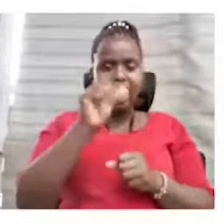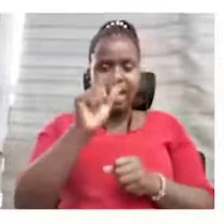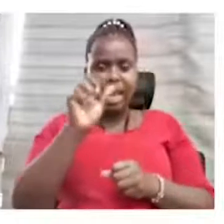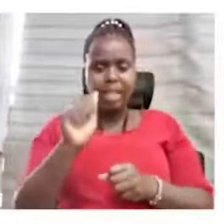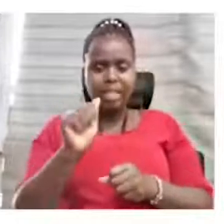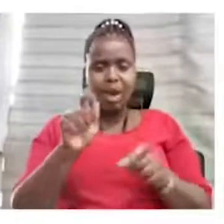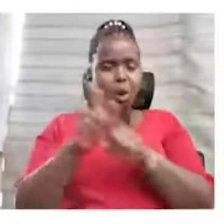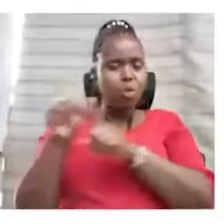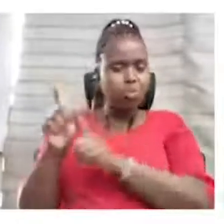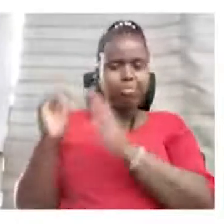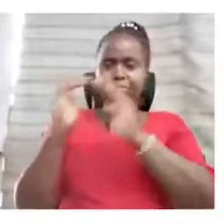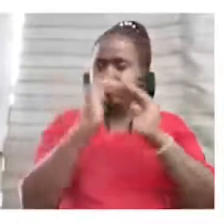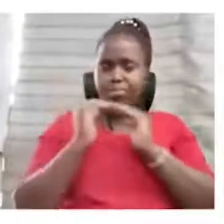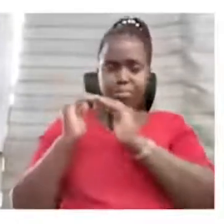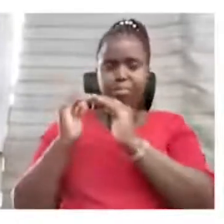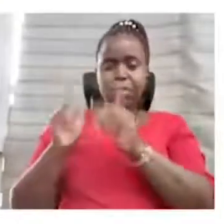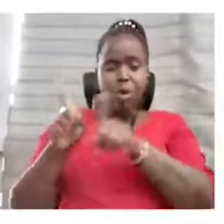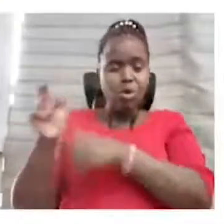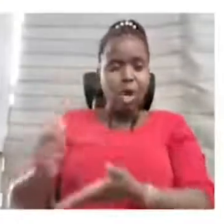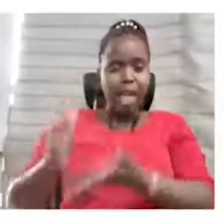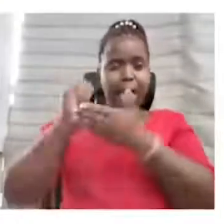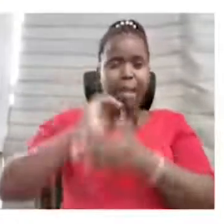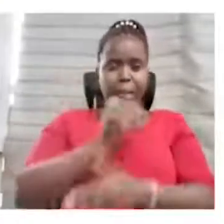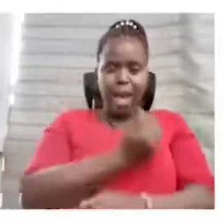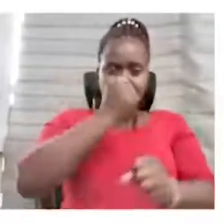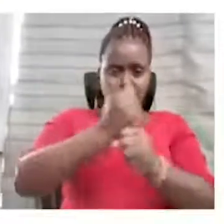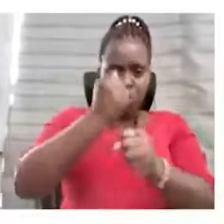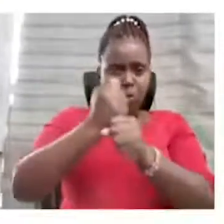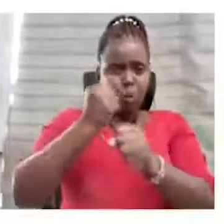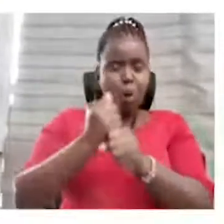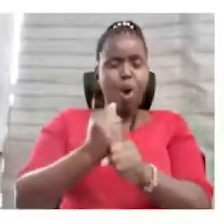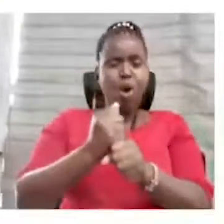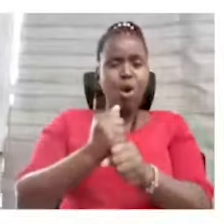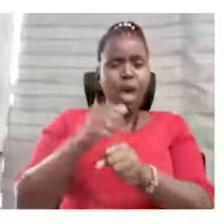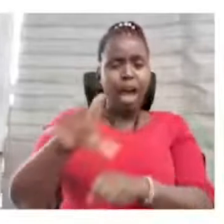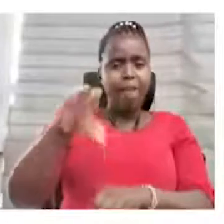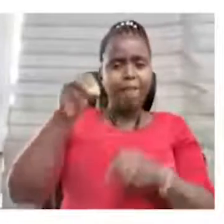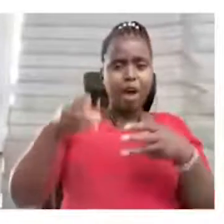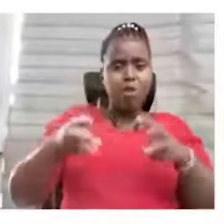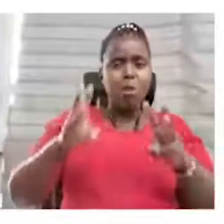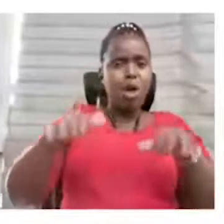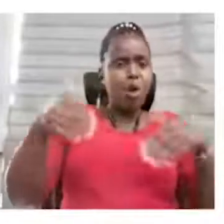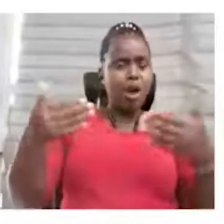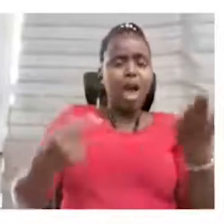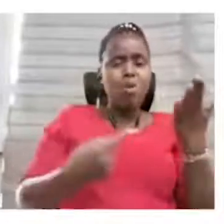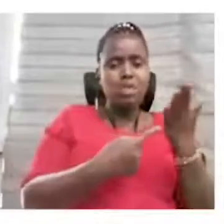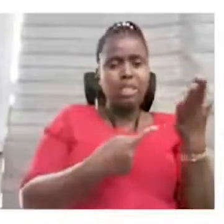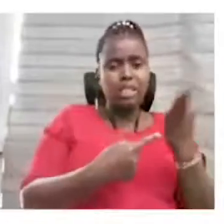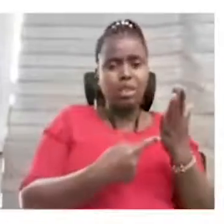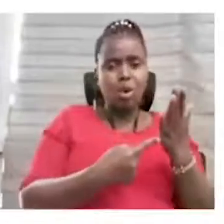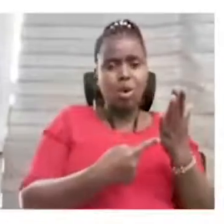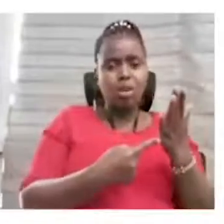really drives us to keep working on trying to find ways in which the barriers to digital inclusion can